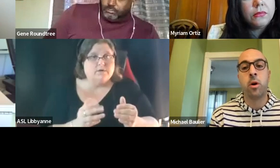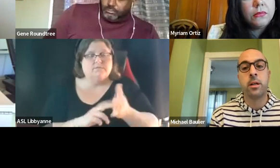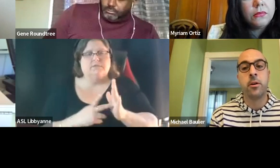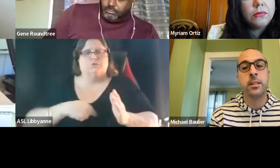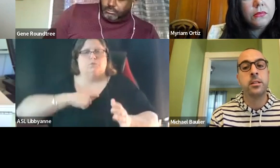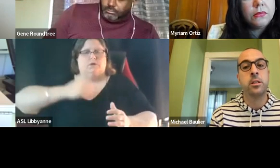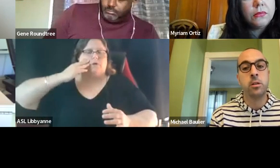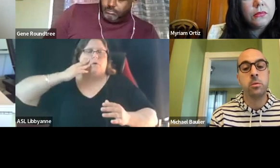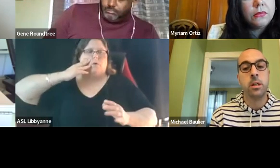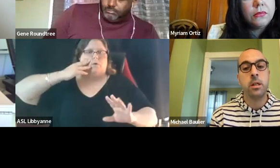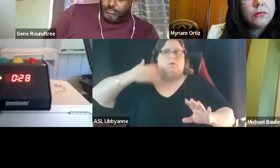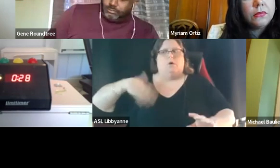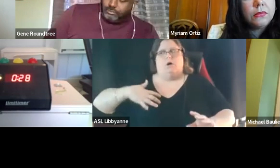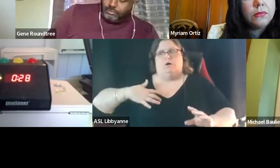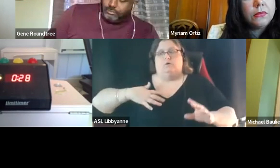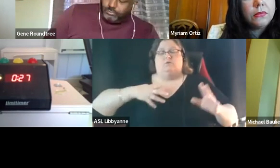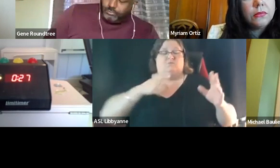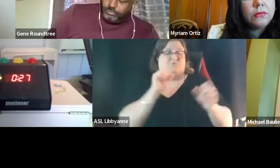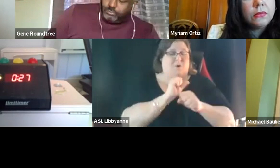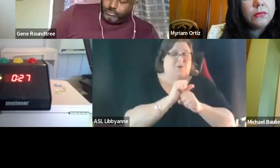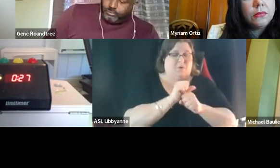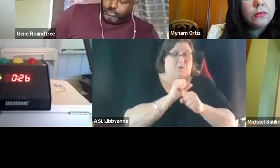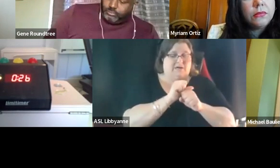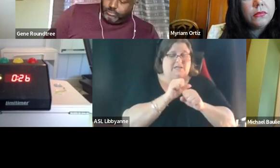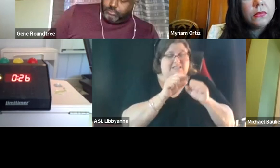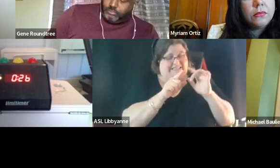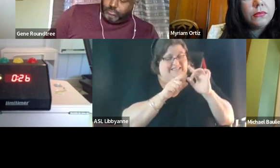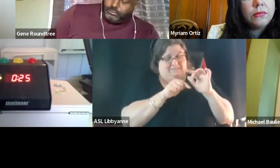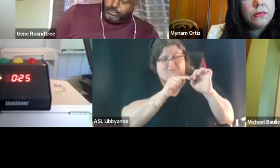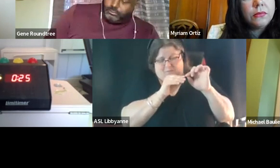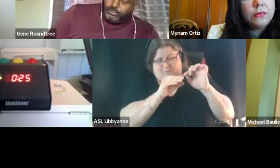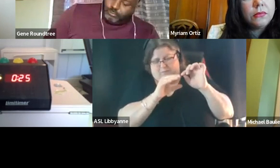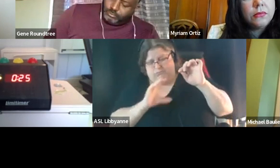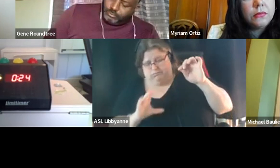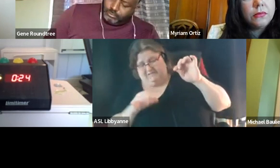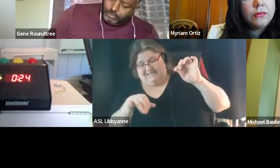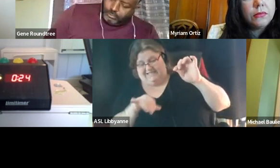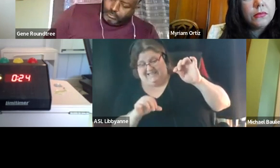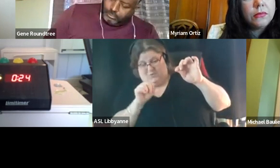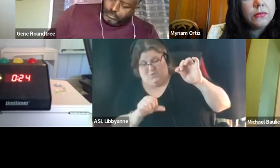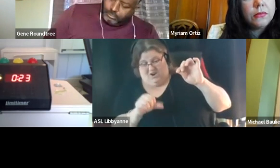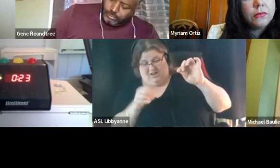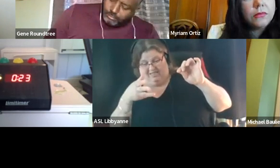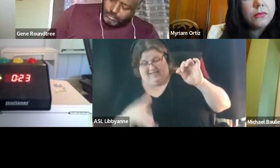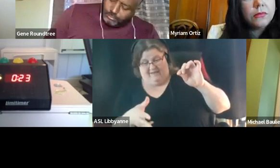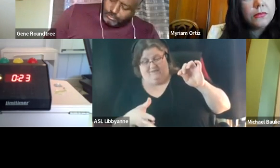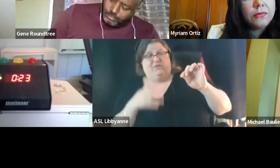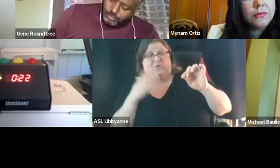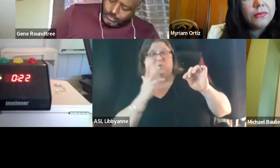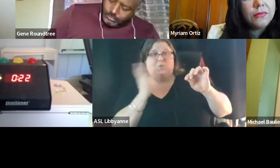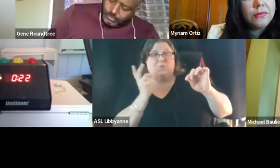more work there is to do in order to fully realize and address the BPS problem of practice that we identified